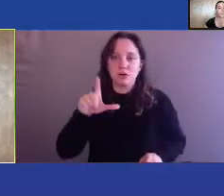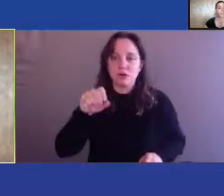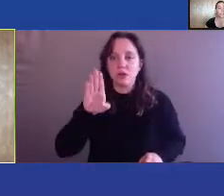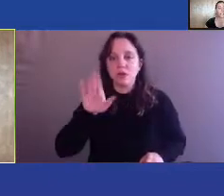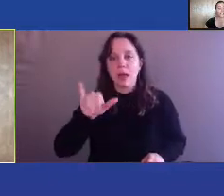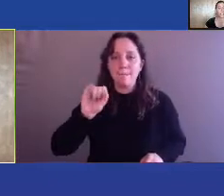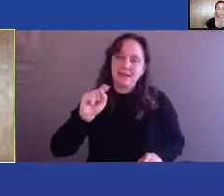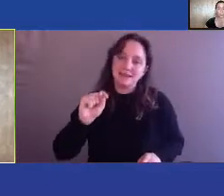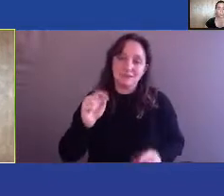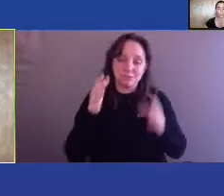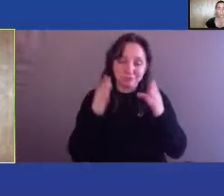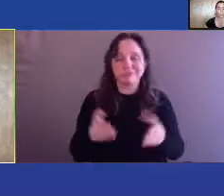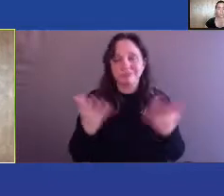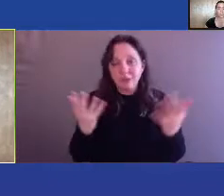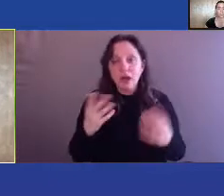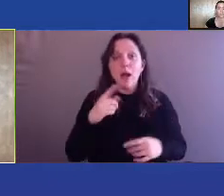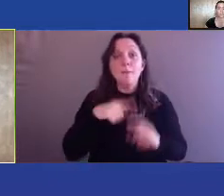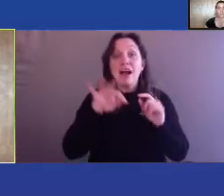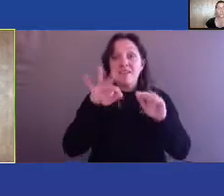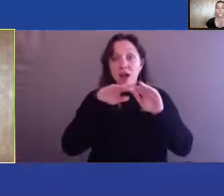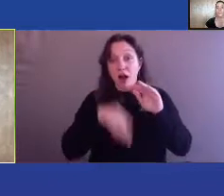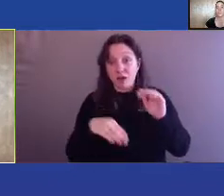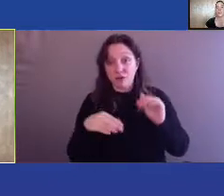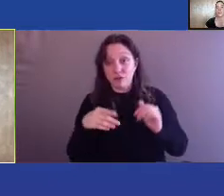with your representatives occasionally.